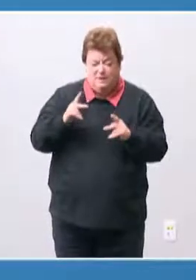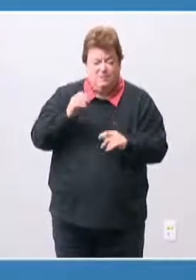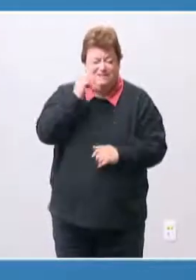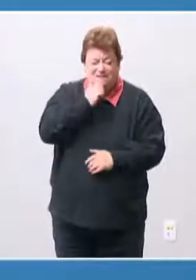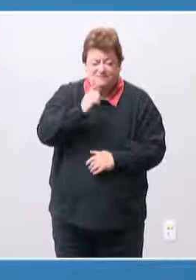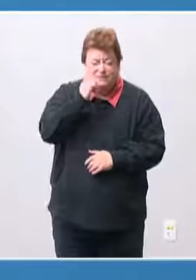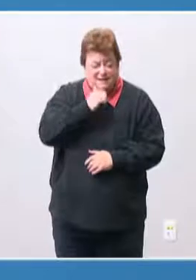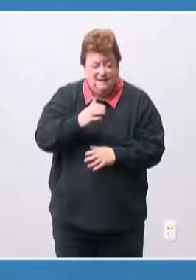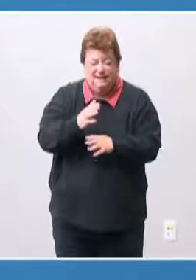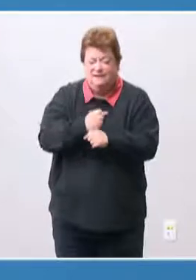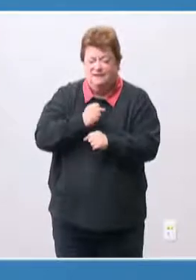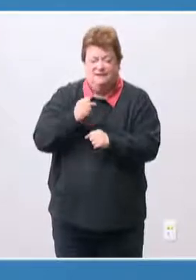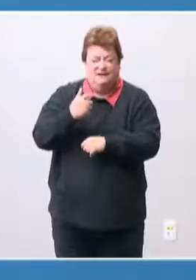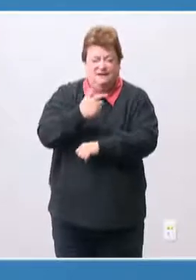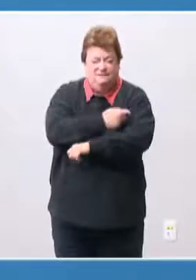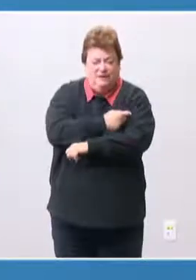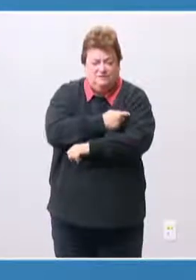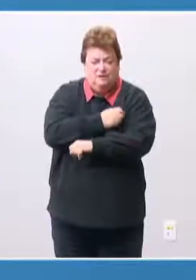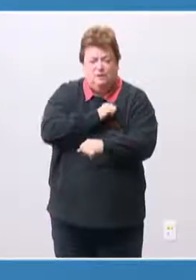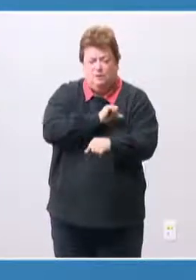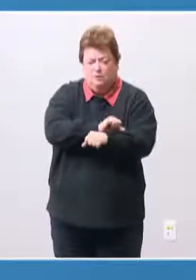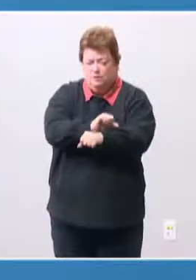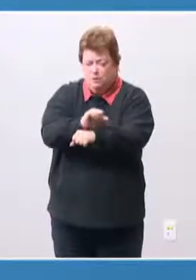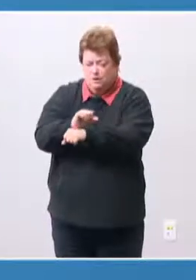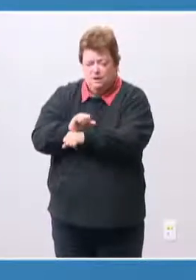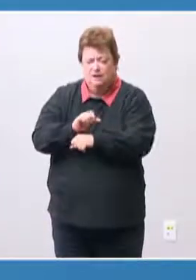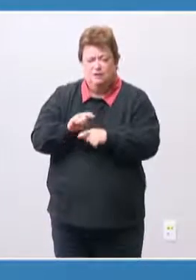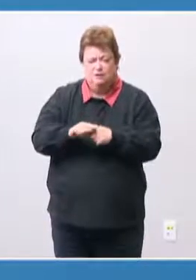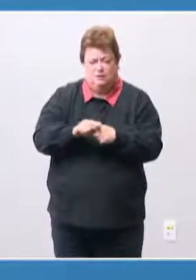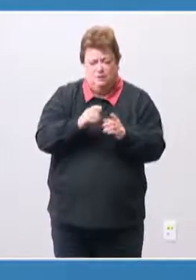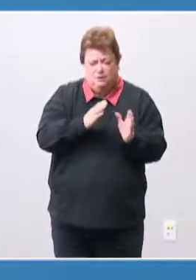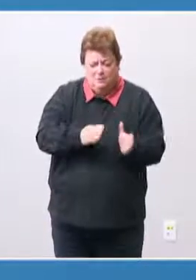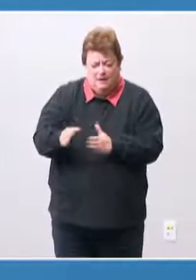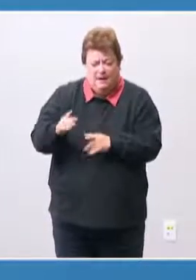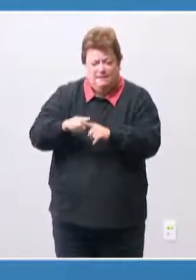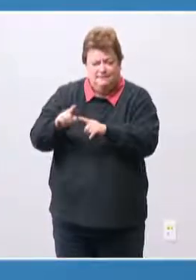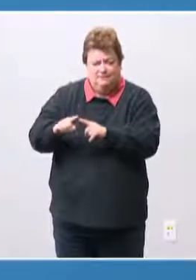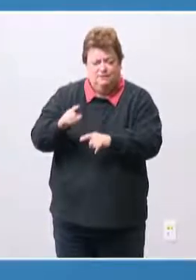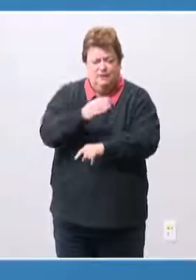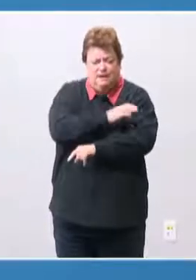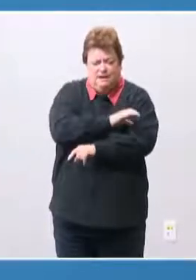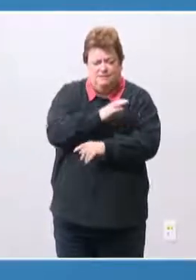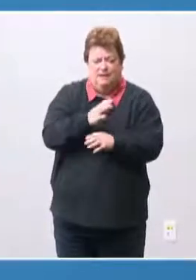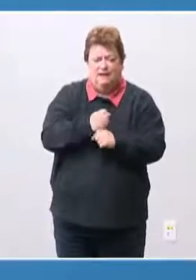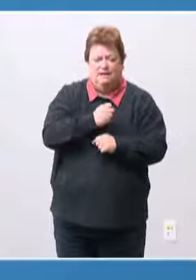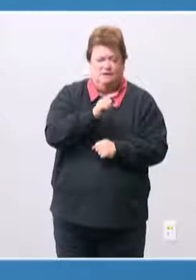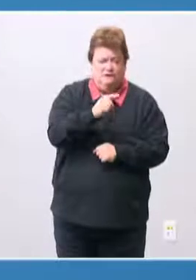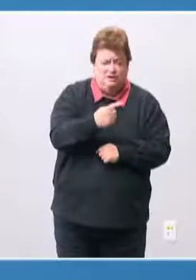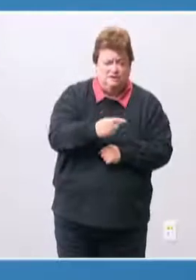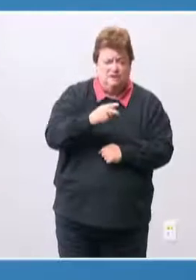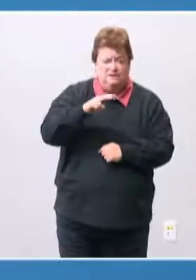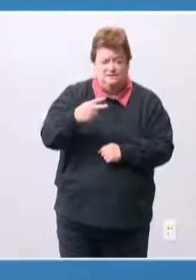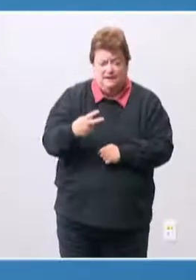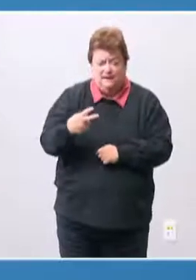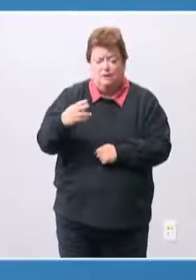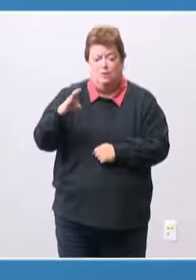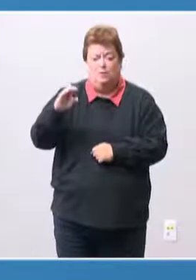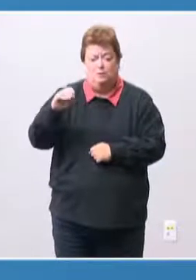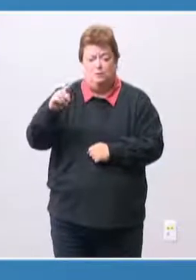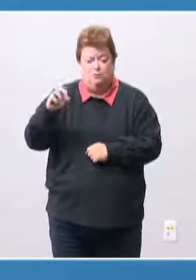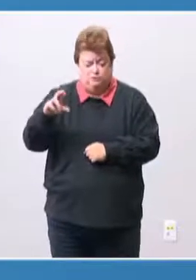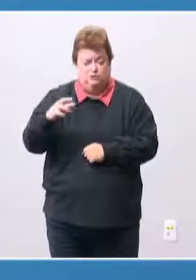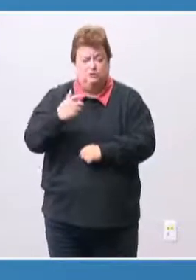we continue to work with various partners to host clinics so you can get a first dose, a second dose, or a booster